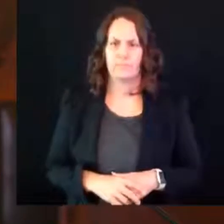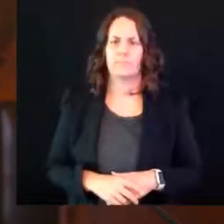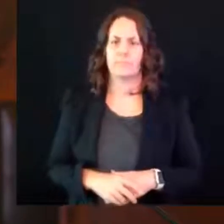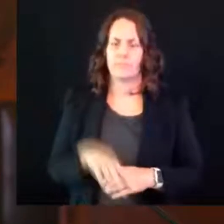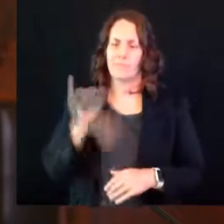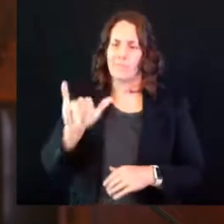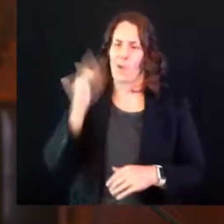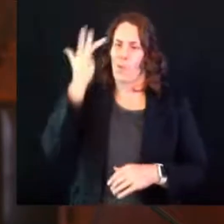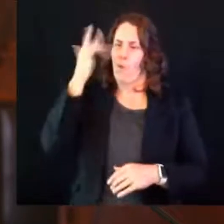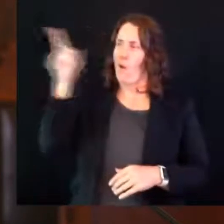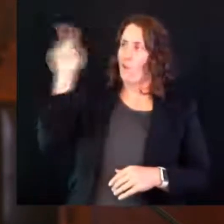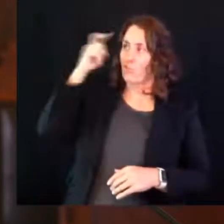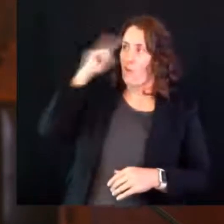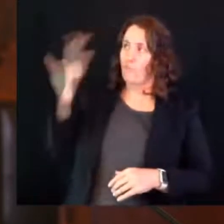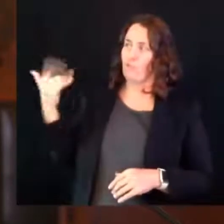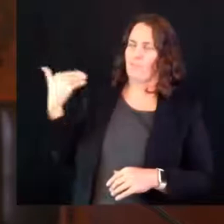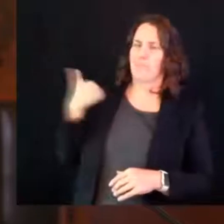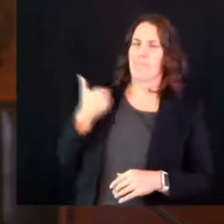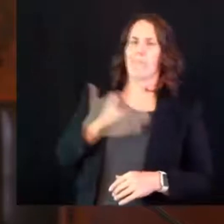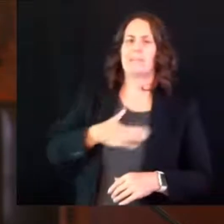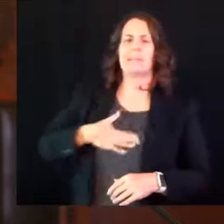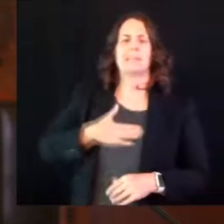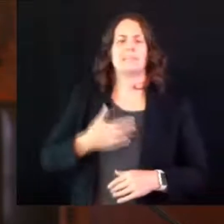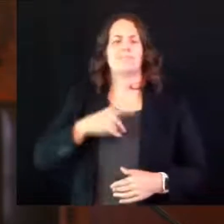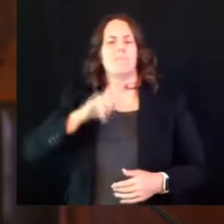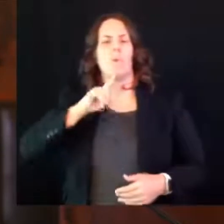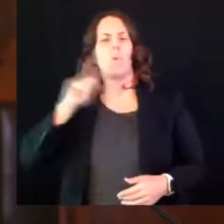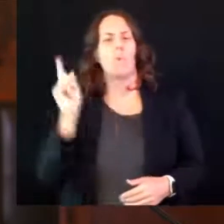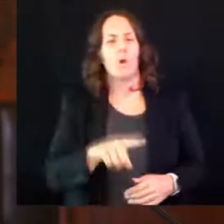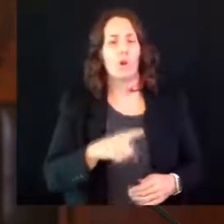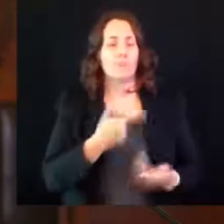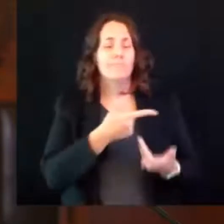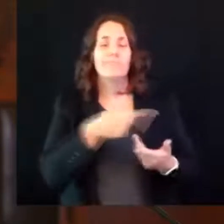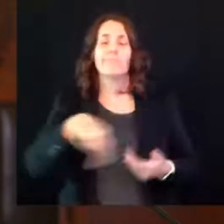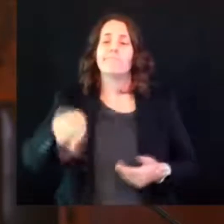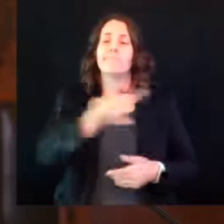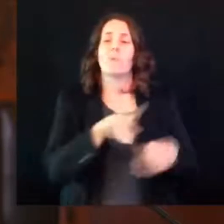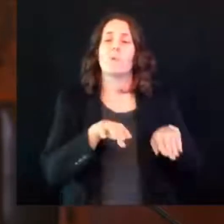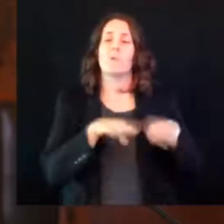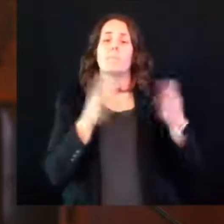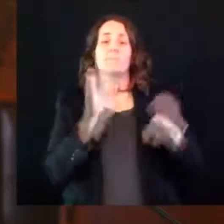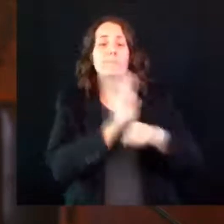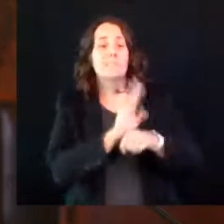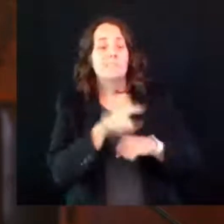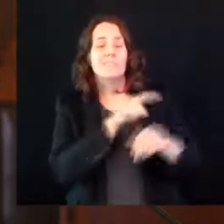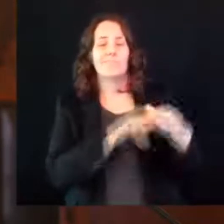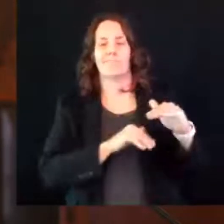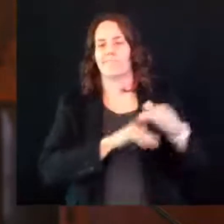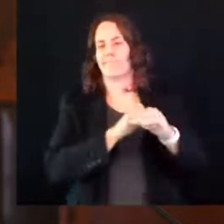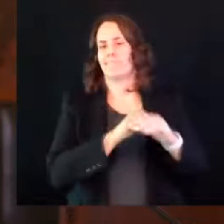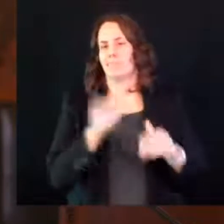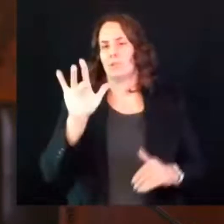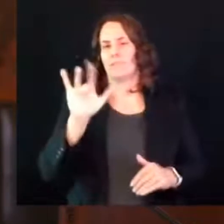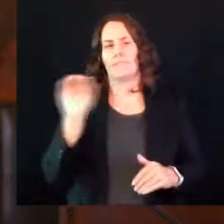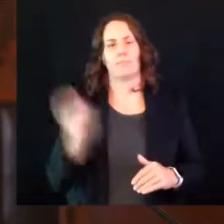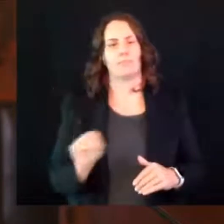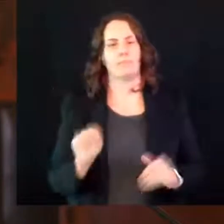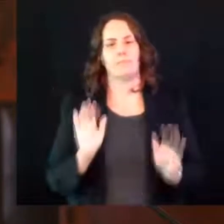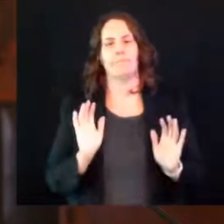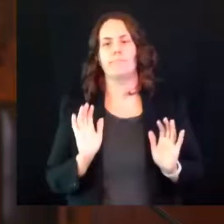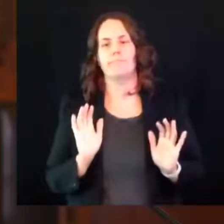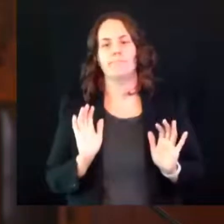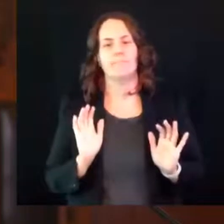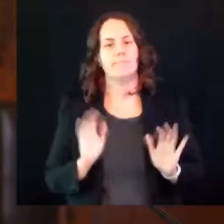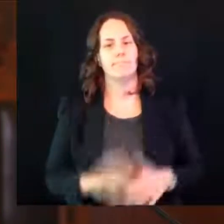spread, reduce illness, and save lives. We've seen local and tribal health departments across our state release public